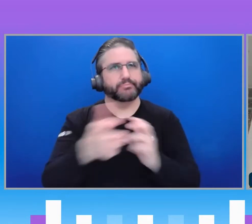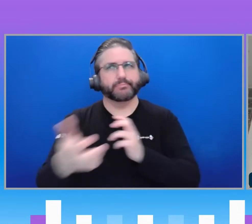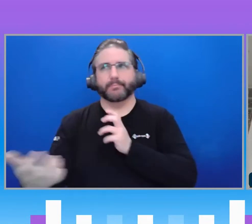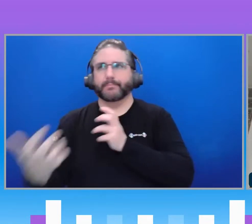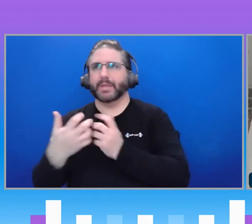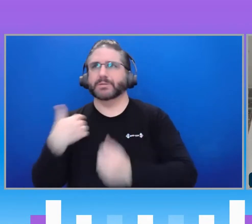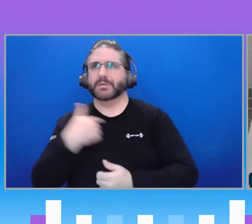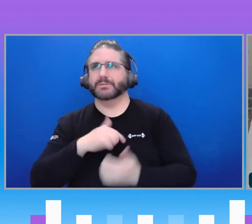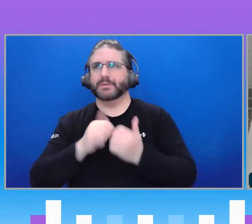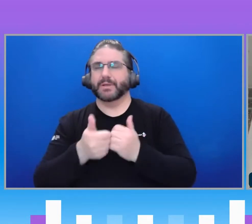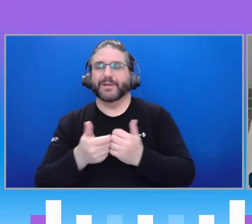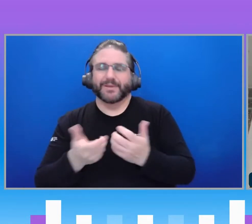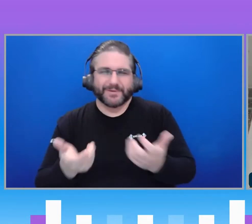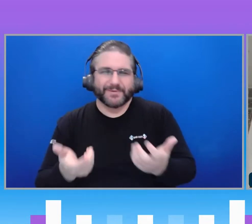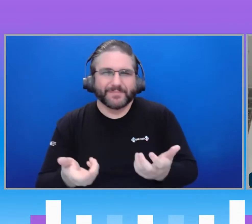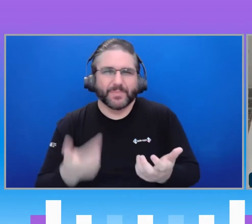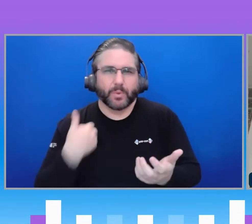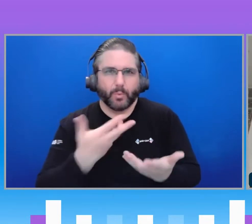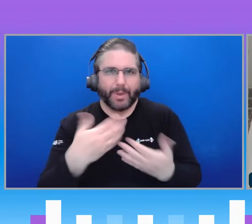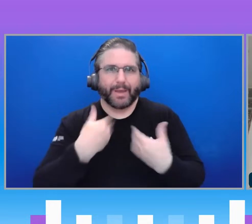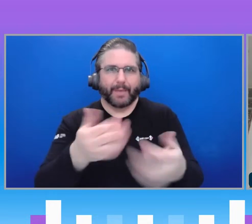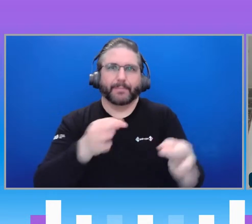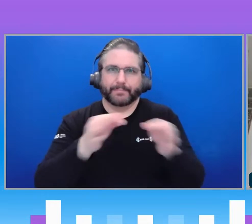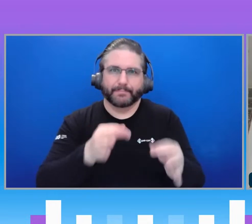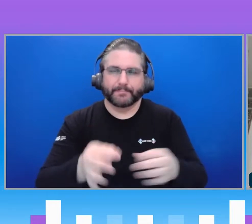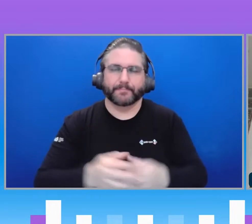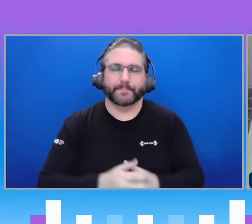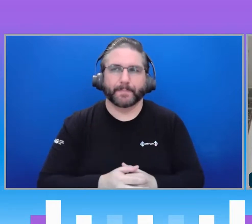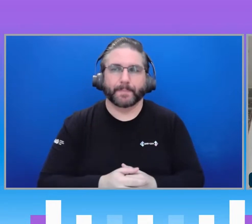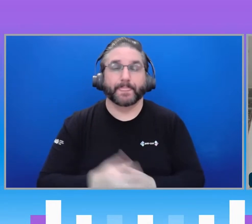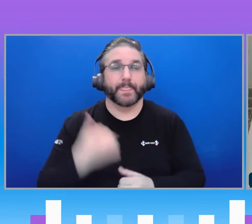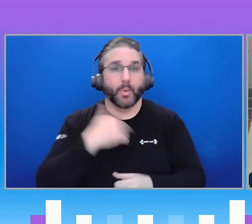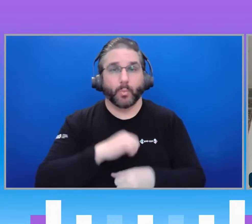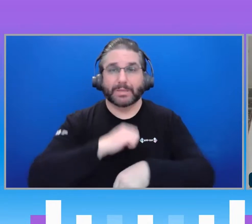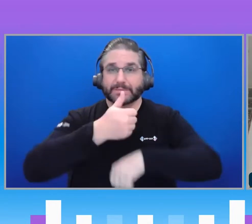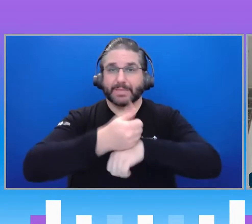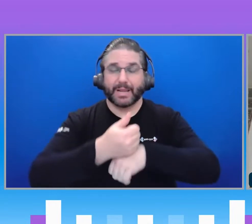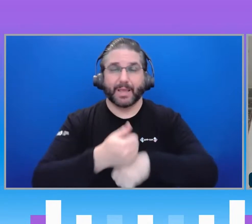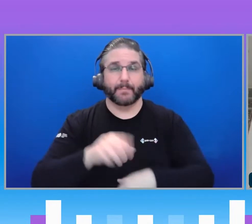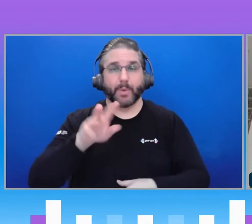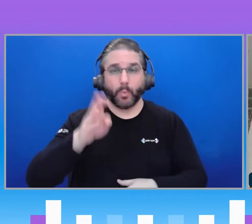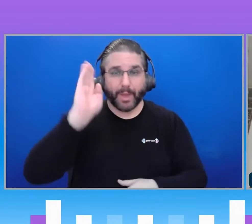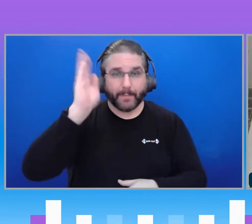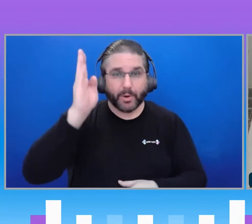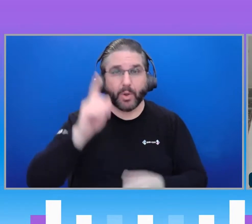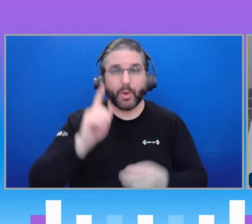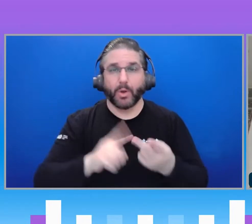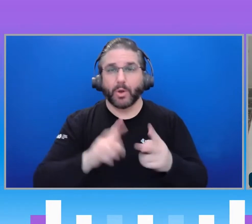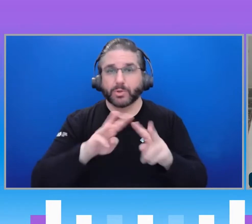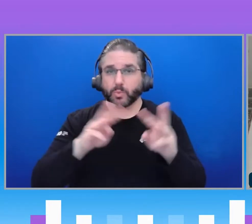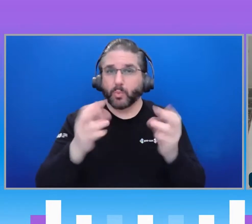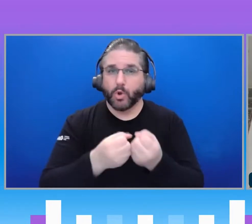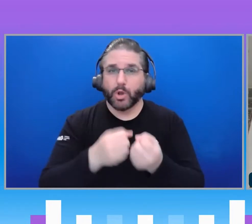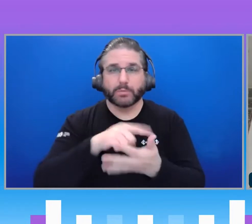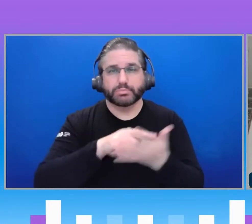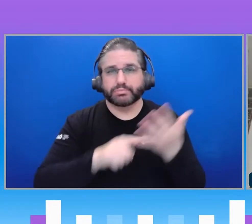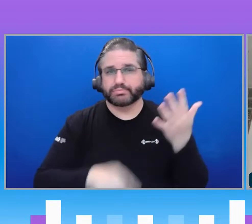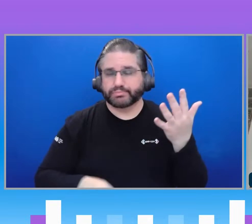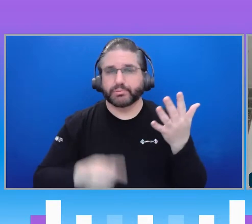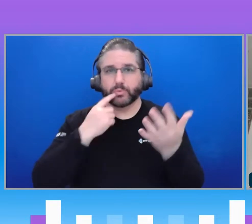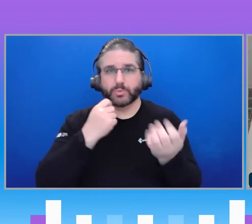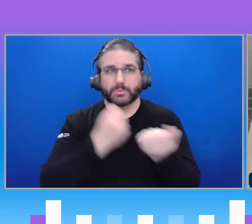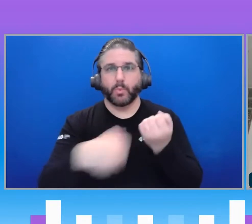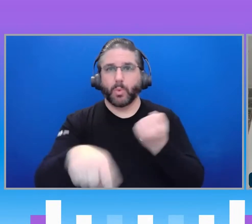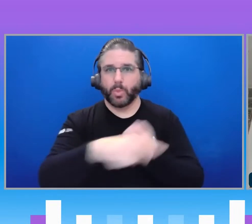laws. We developed webinars, workshops, and so forth. We support our members every time they have a doubt. We